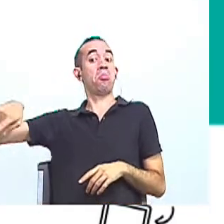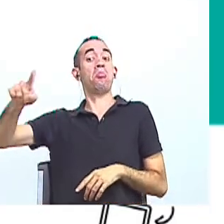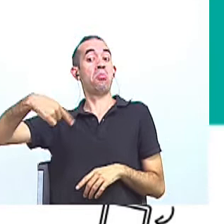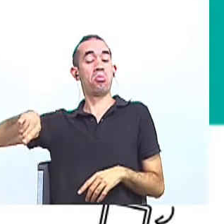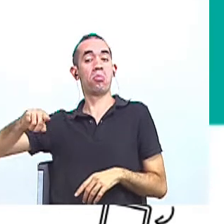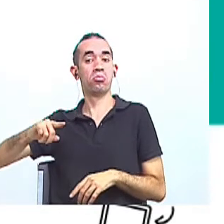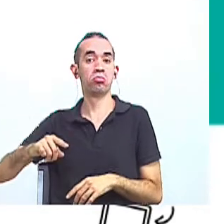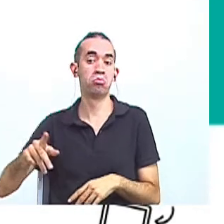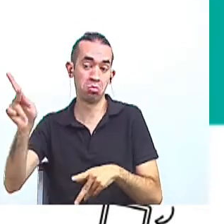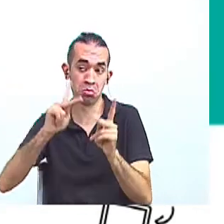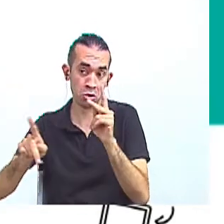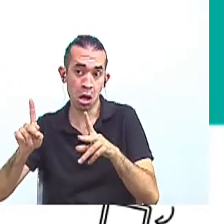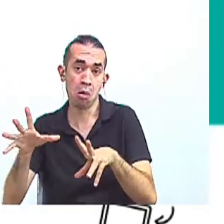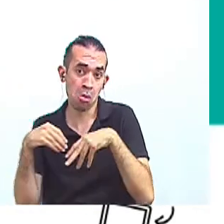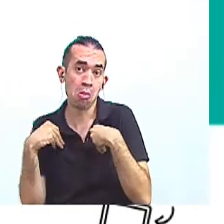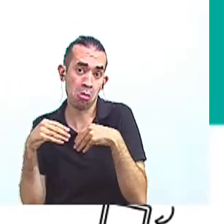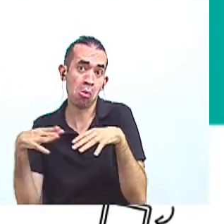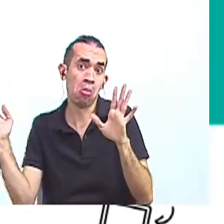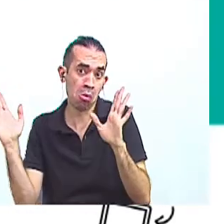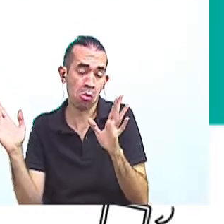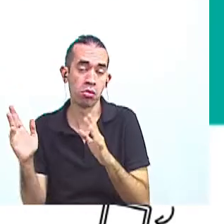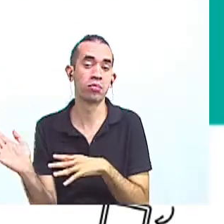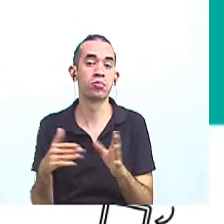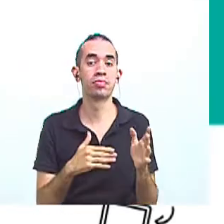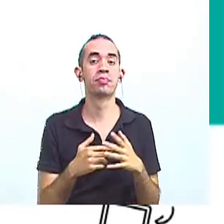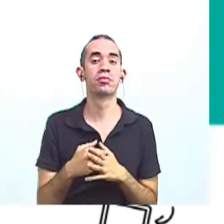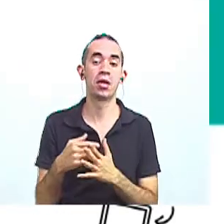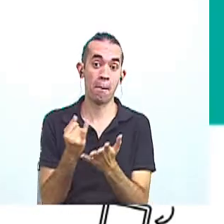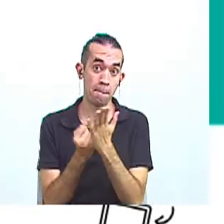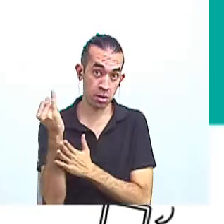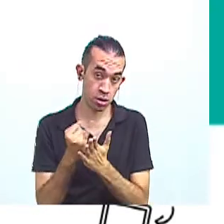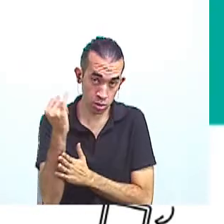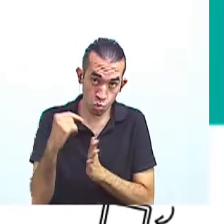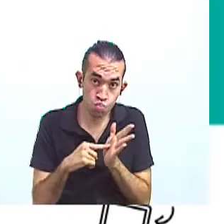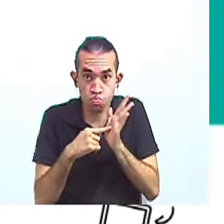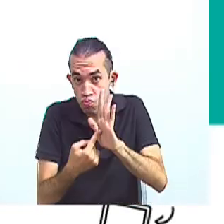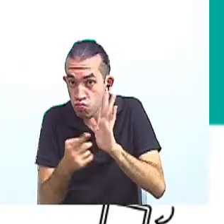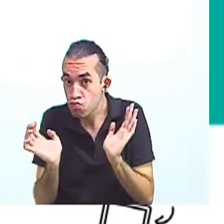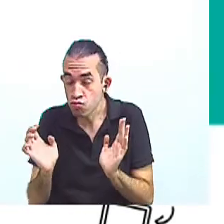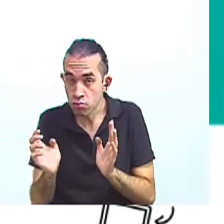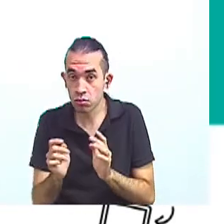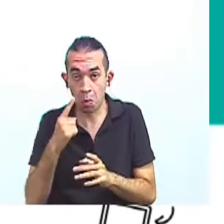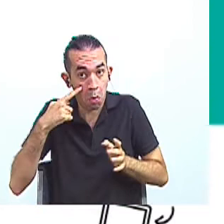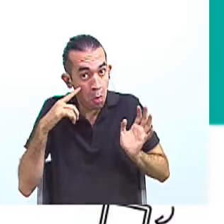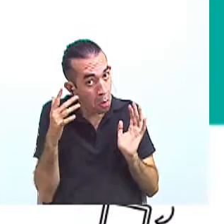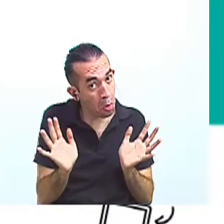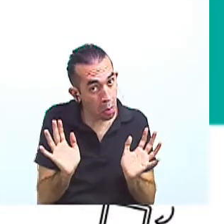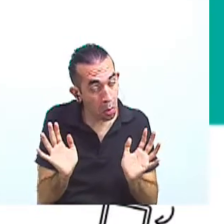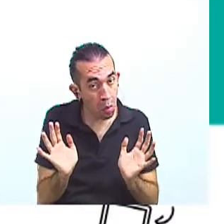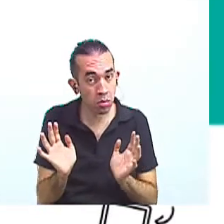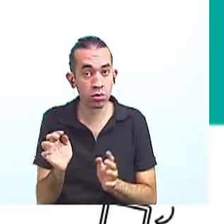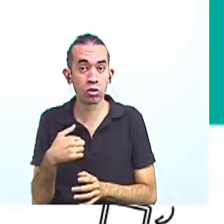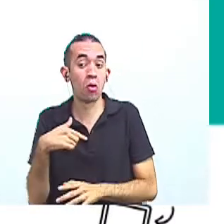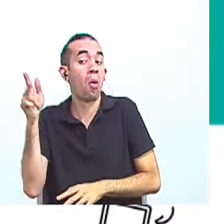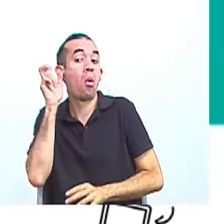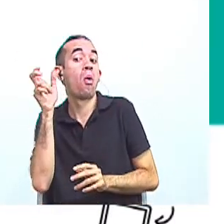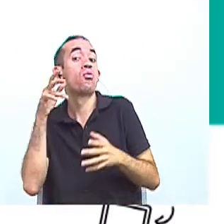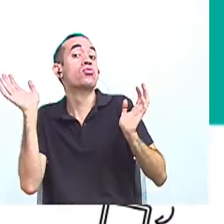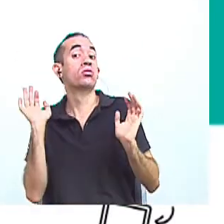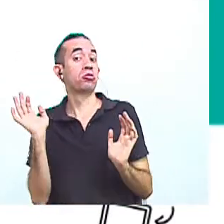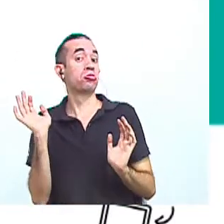generally accepted that, the research seems to suggest, apparently, or I have heard